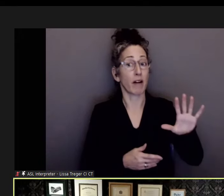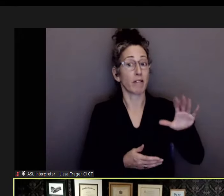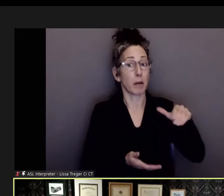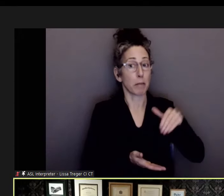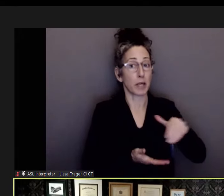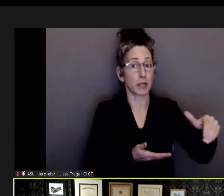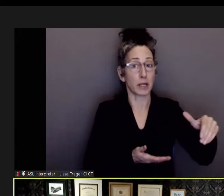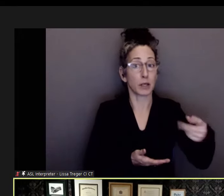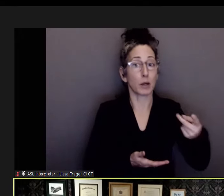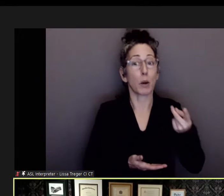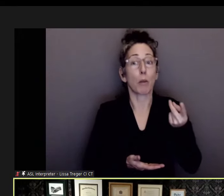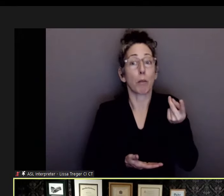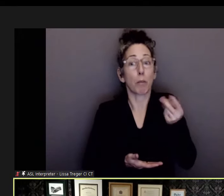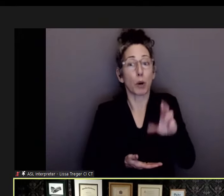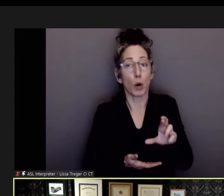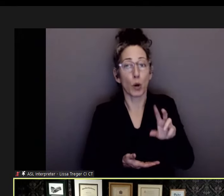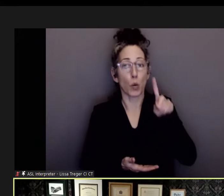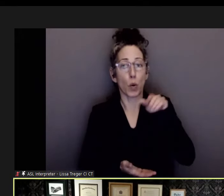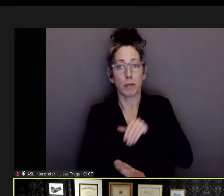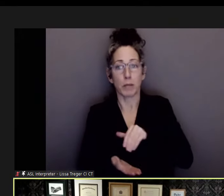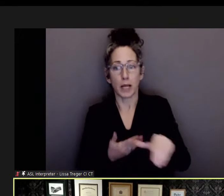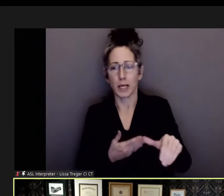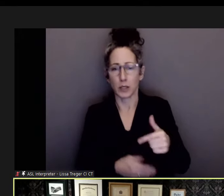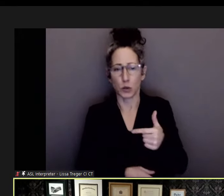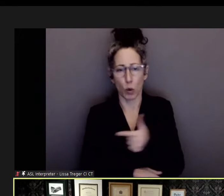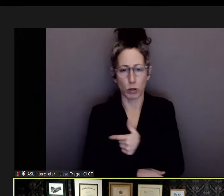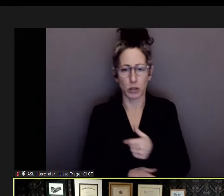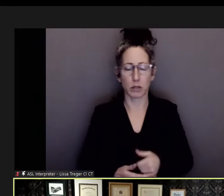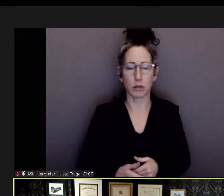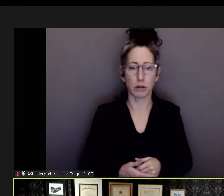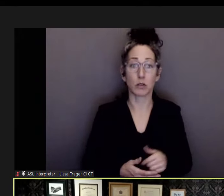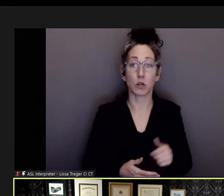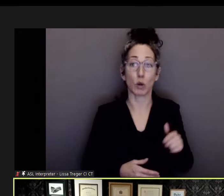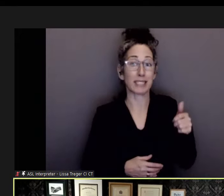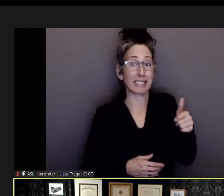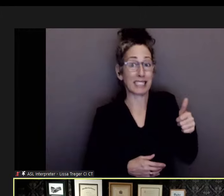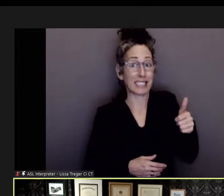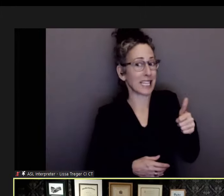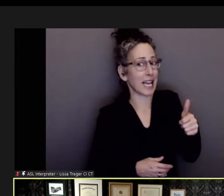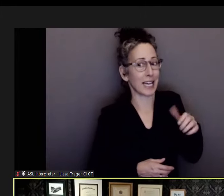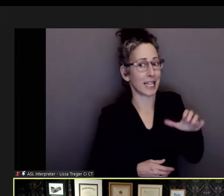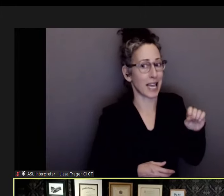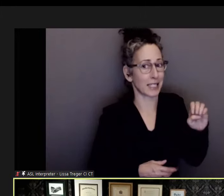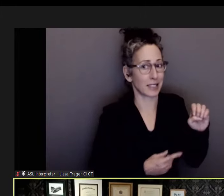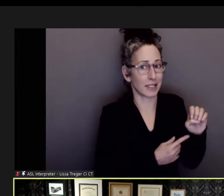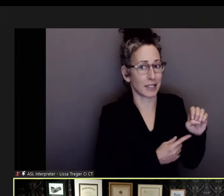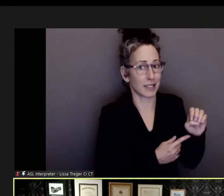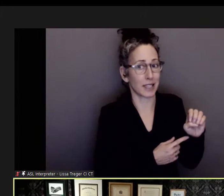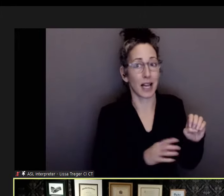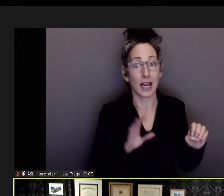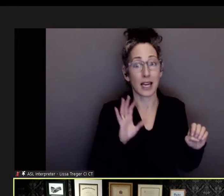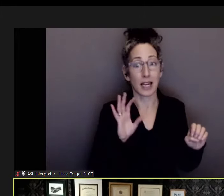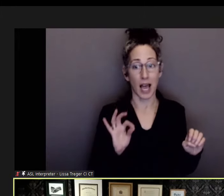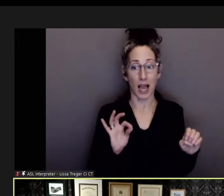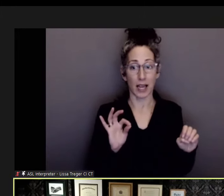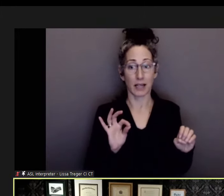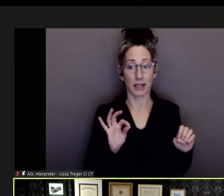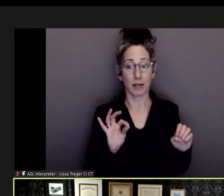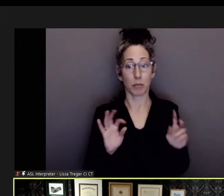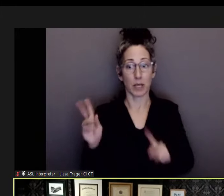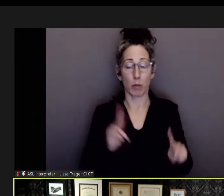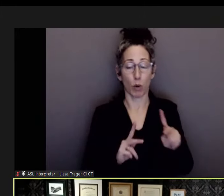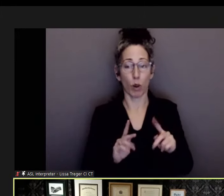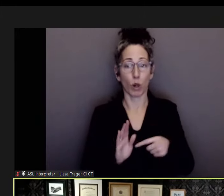million doses administered. And of the 10 cases they identified, 9 of them showed onset within 15 minutes of